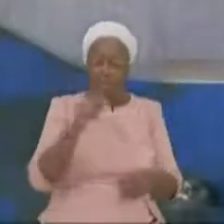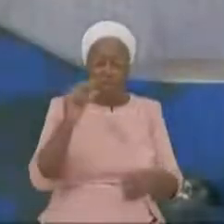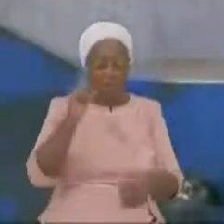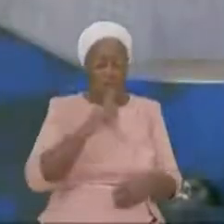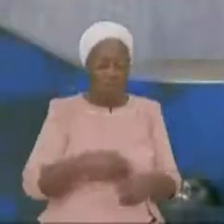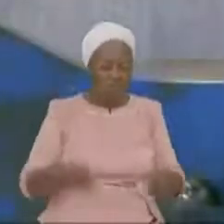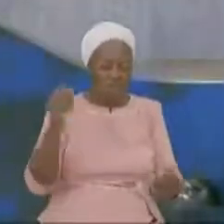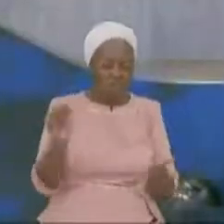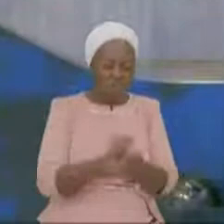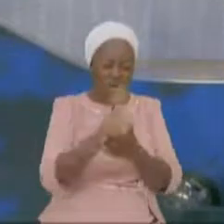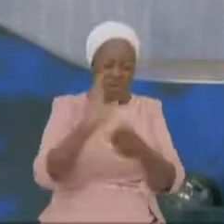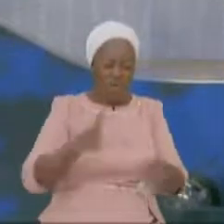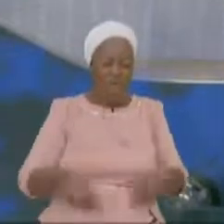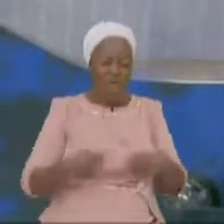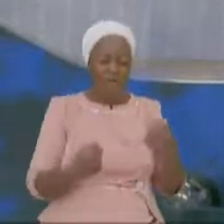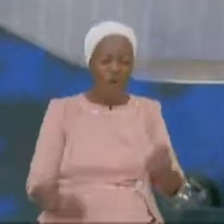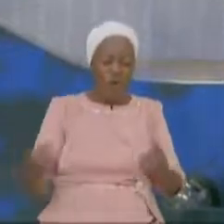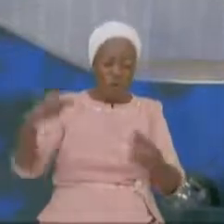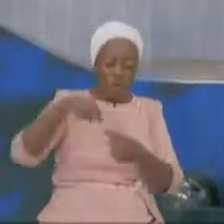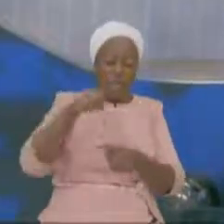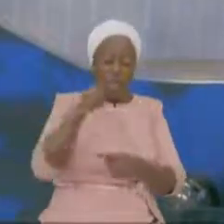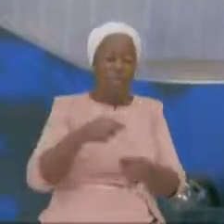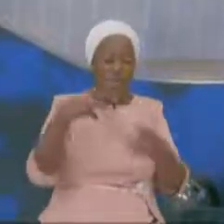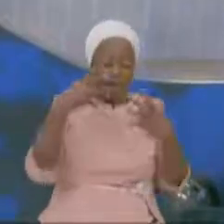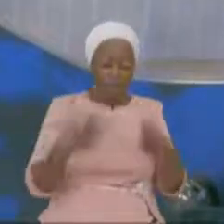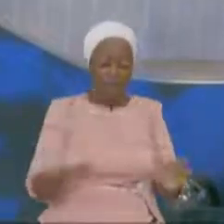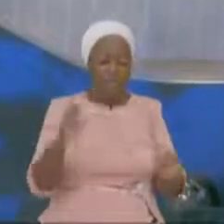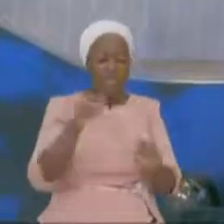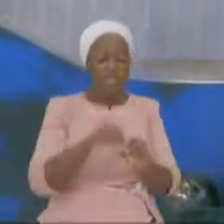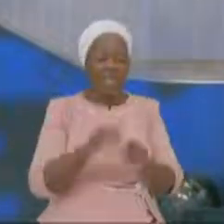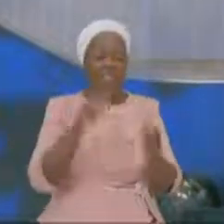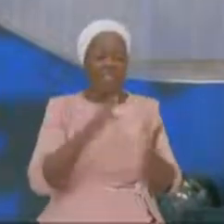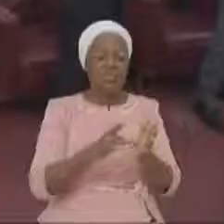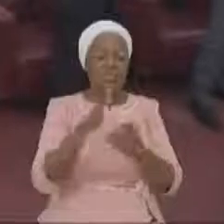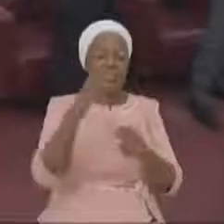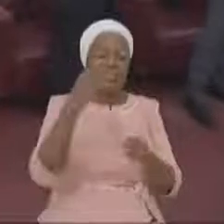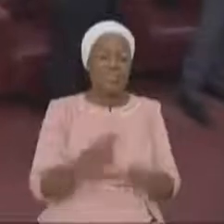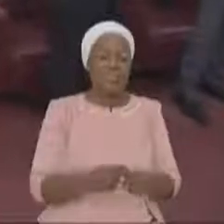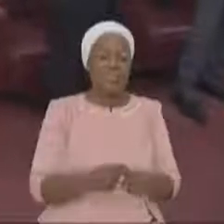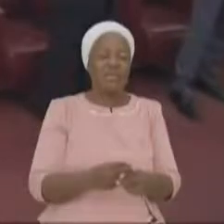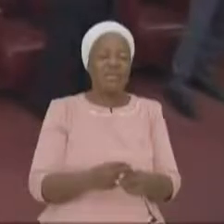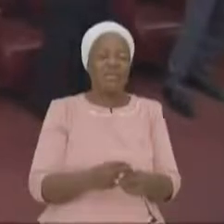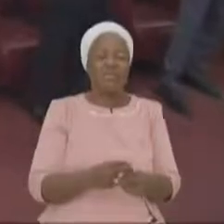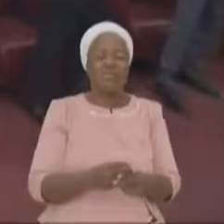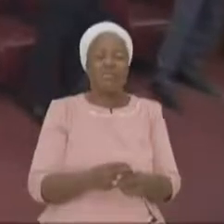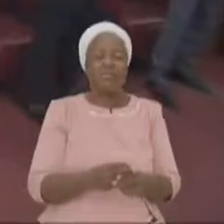light until you finish, in Jesus' name.